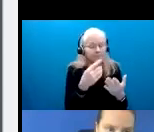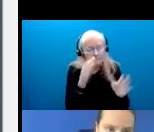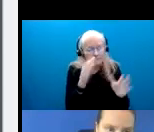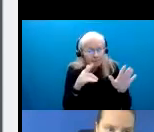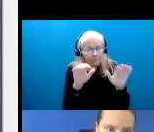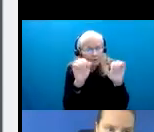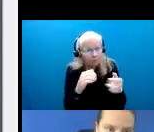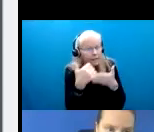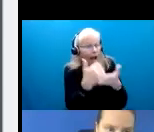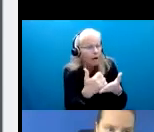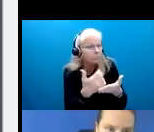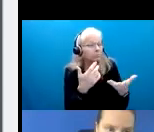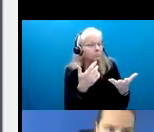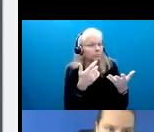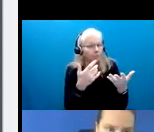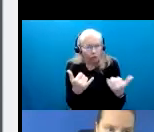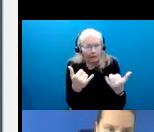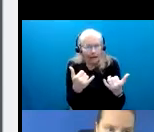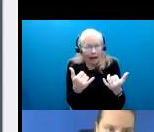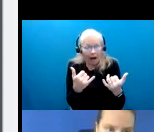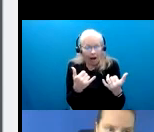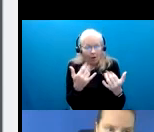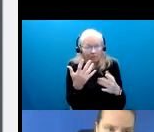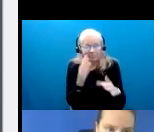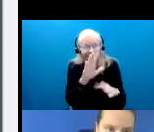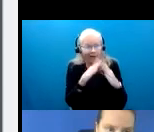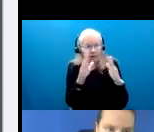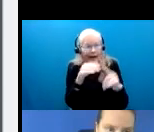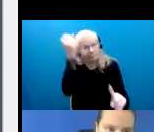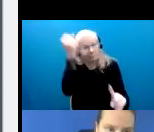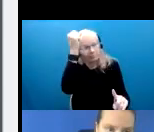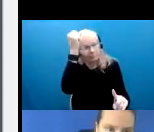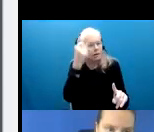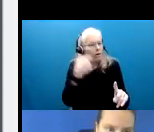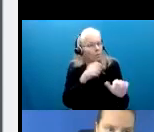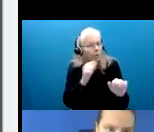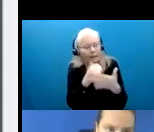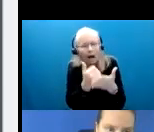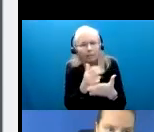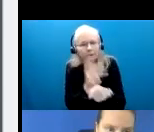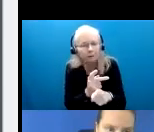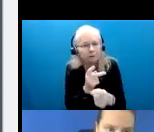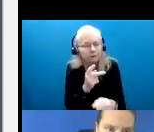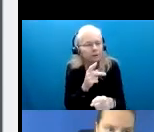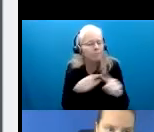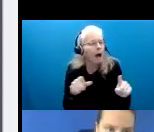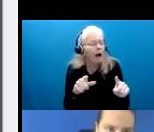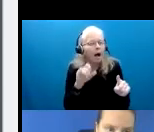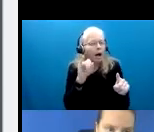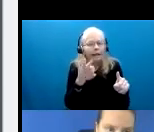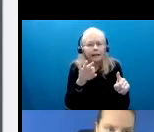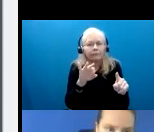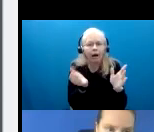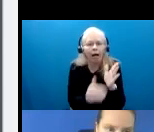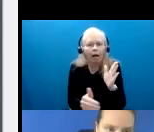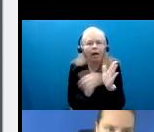them, keep them from going to foreclosure, but what's to prevent them if they're not financially savvy and don't know how all this works, from